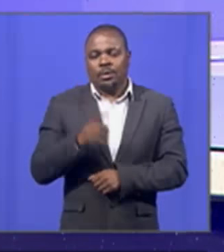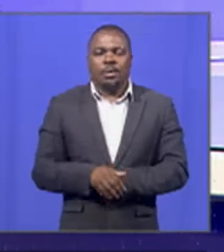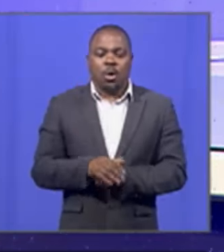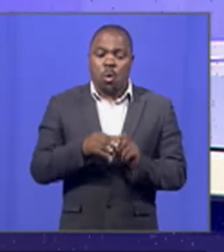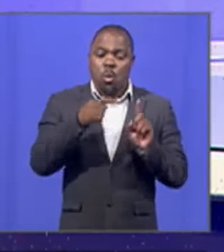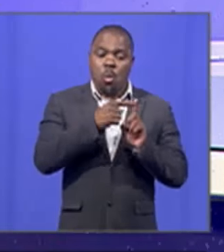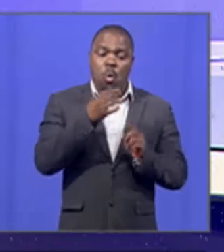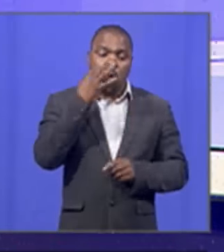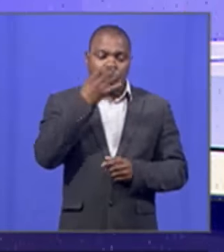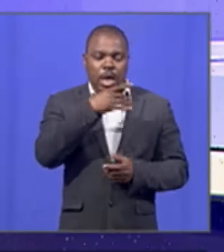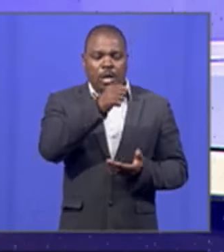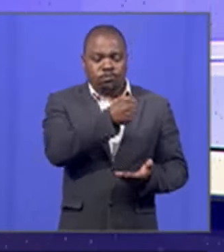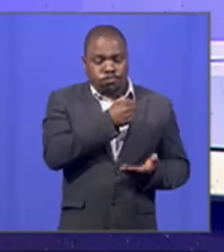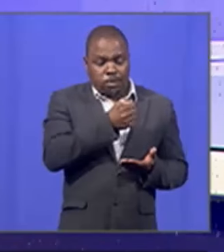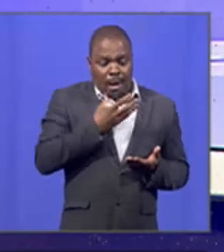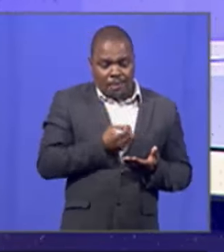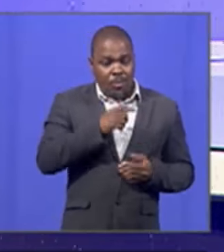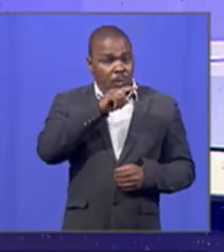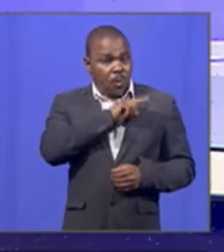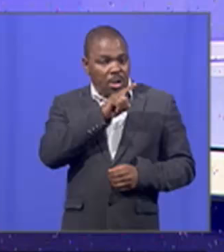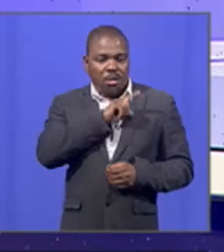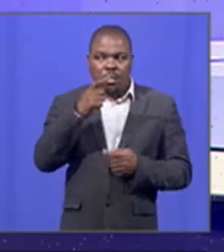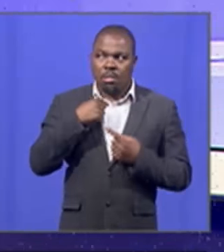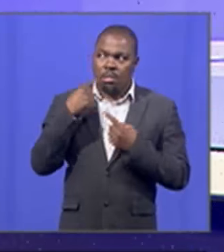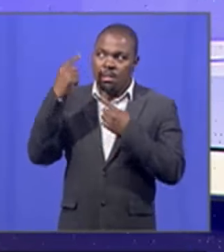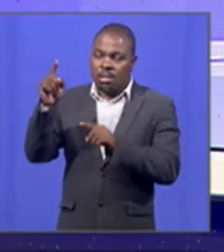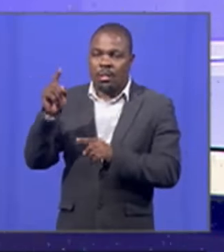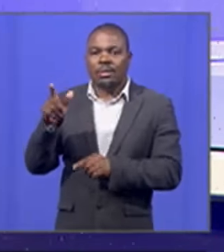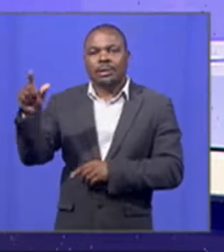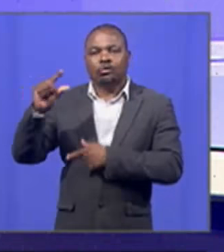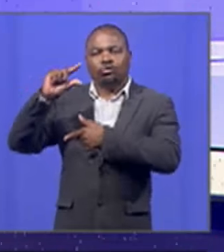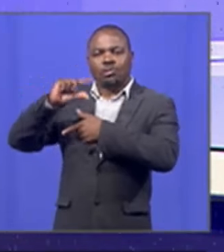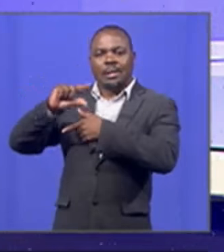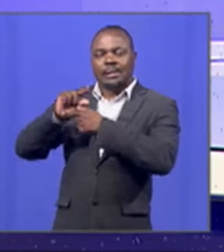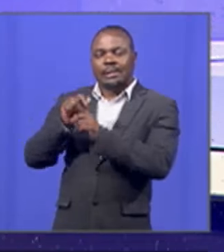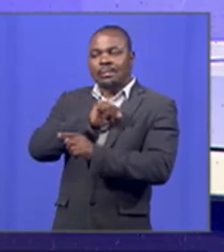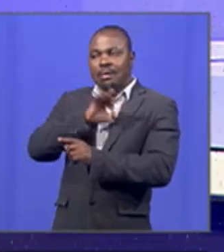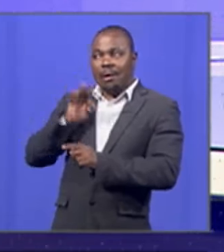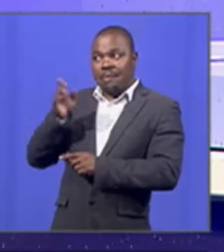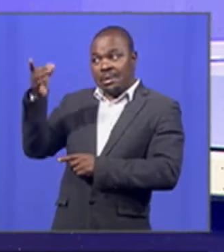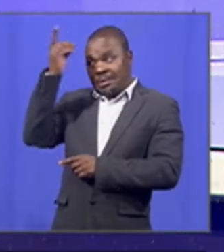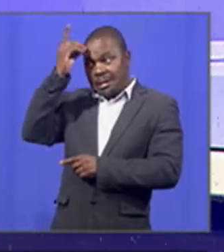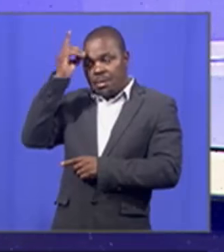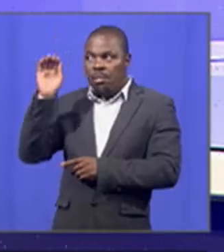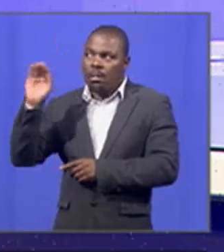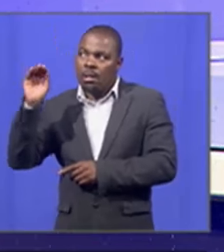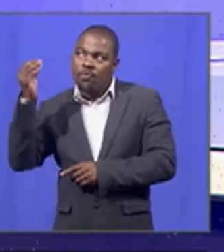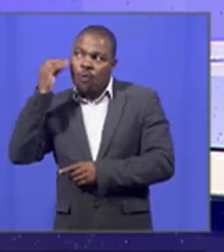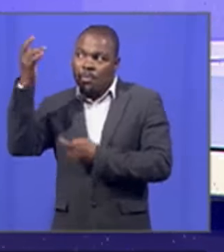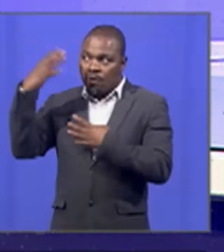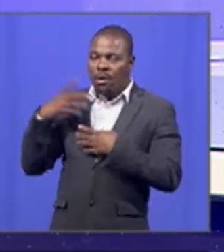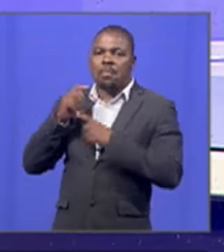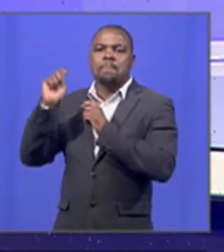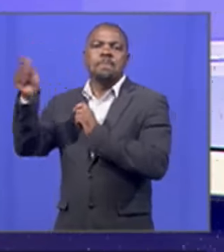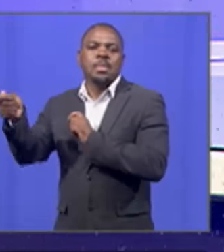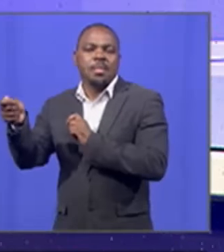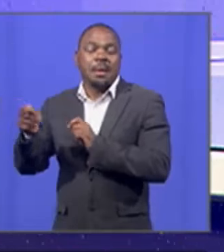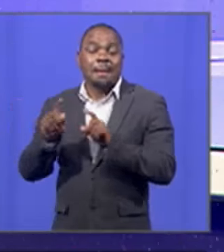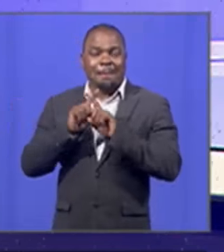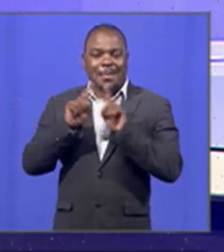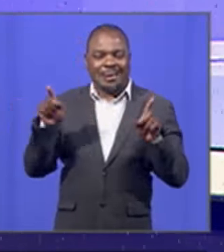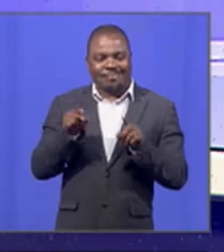re mašeleng ao e be e le a go lefela mošomo wa Transnet ka Durban gore a mo fe tshedimošo efela go gononwa gore